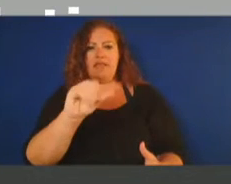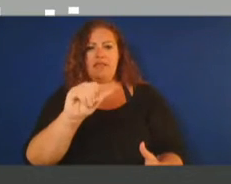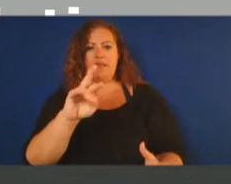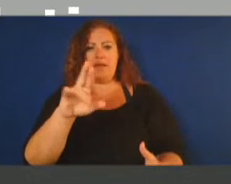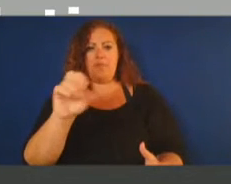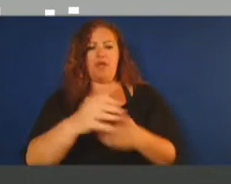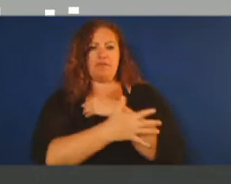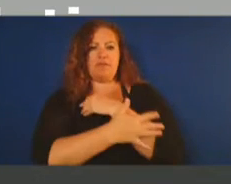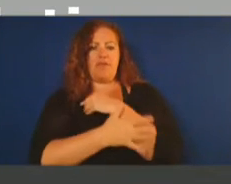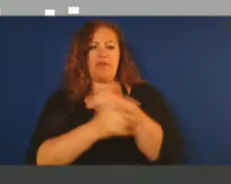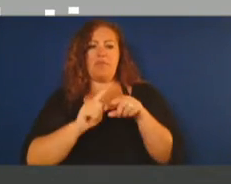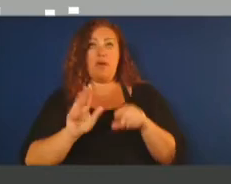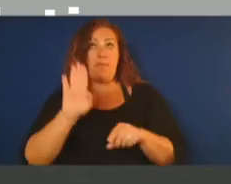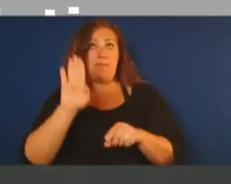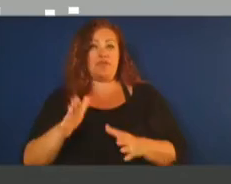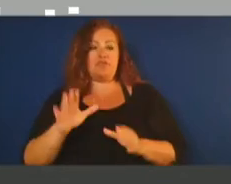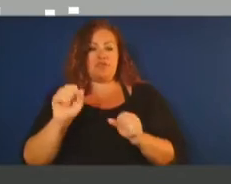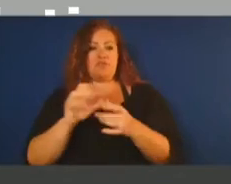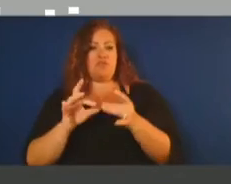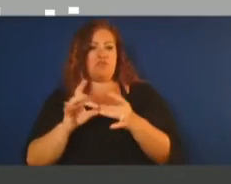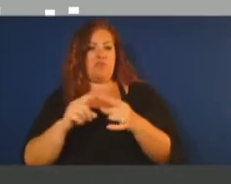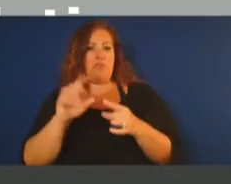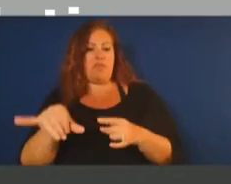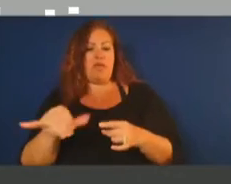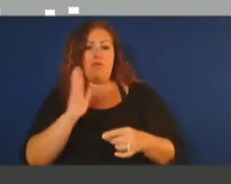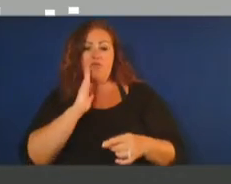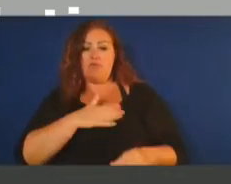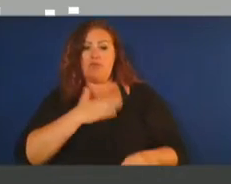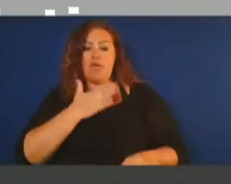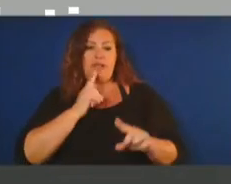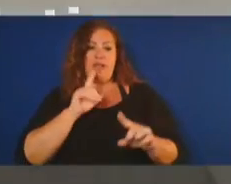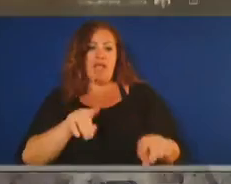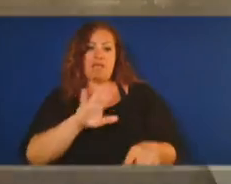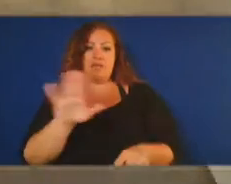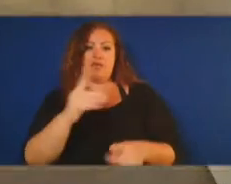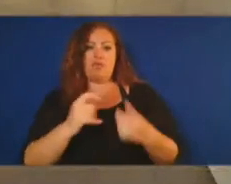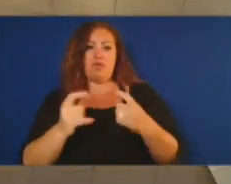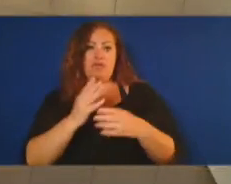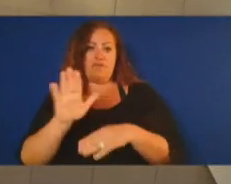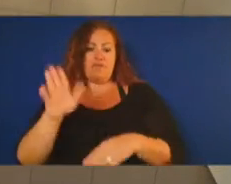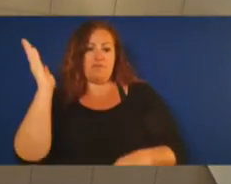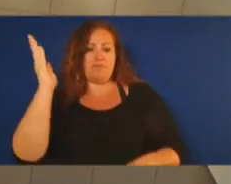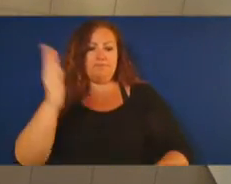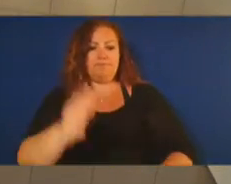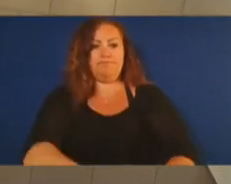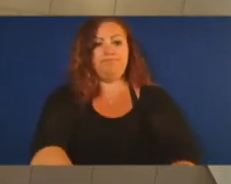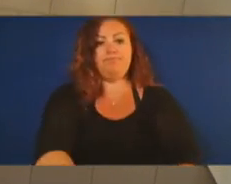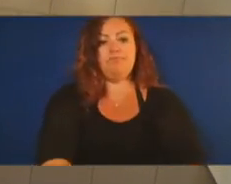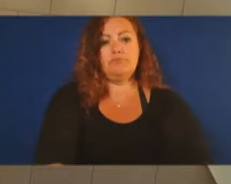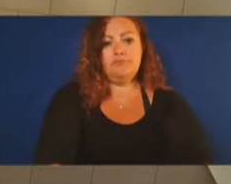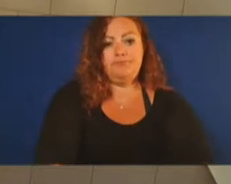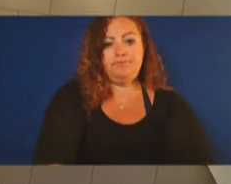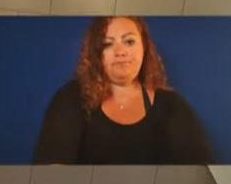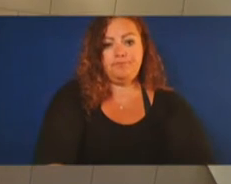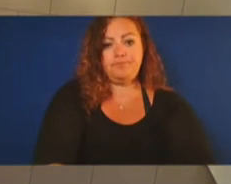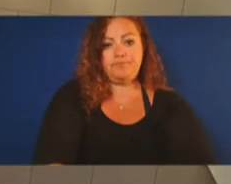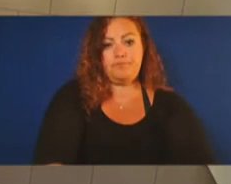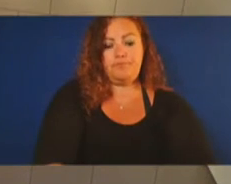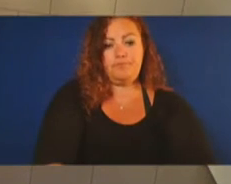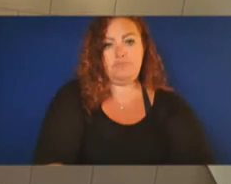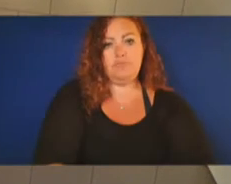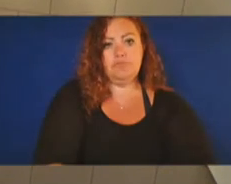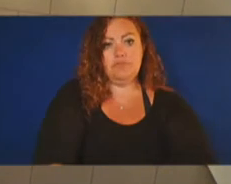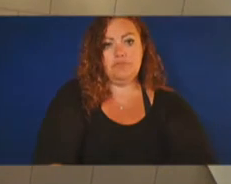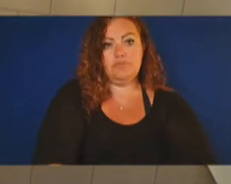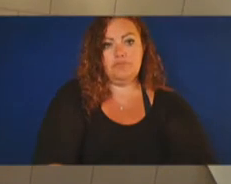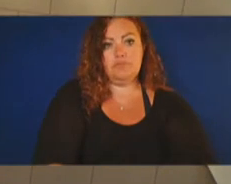petitioner can certainly allude to some of that so we'll be happy to take any questions following their presentation thank you Mr Brown thank you mayor protim Colin